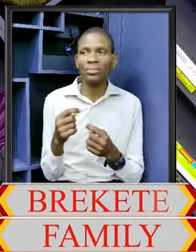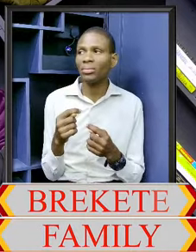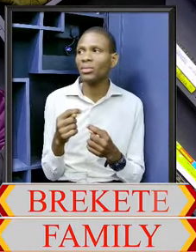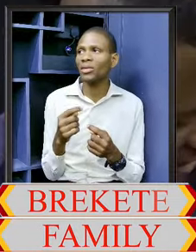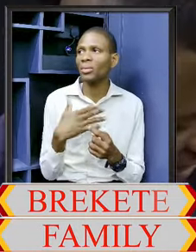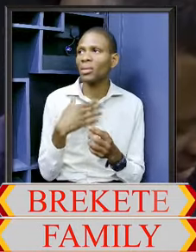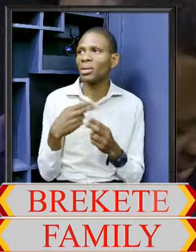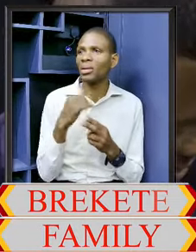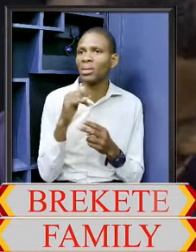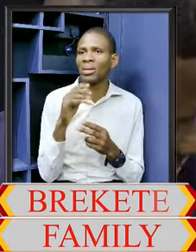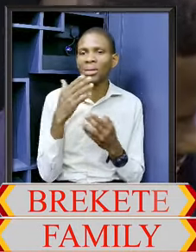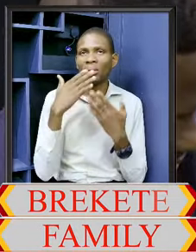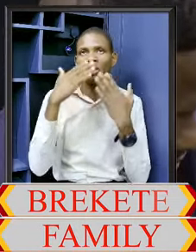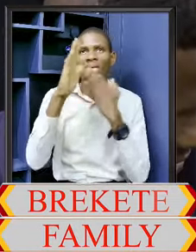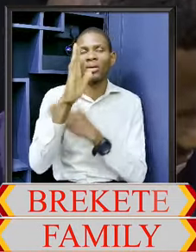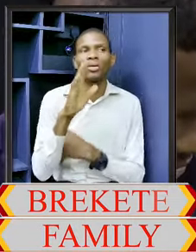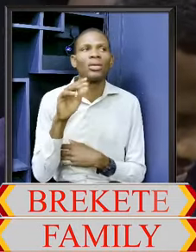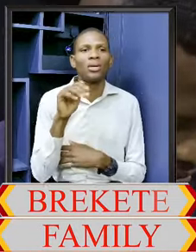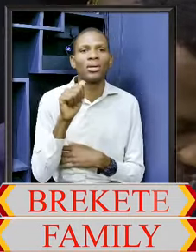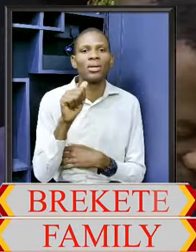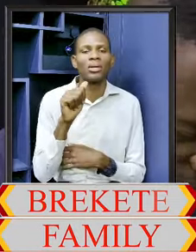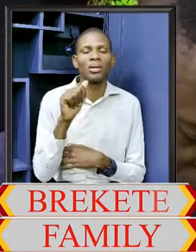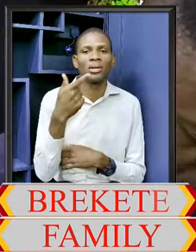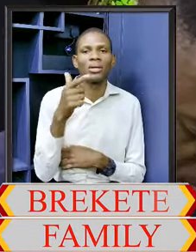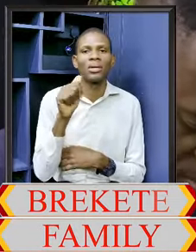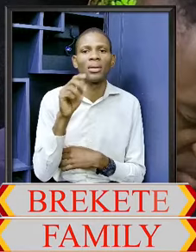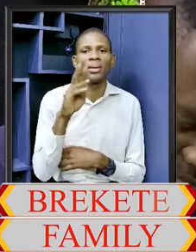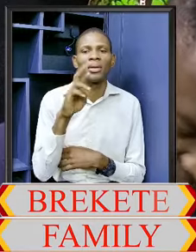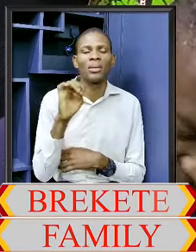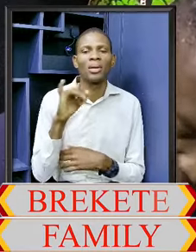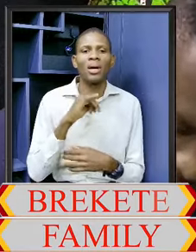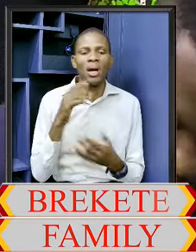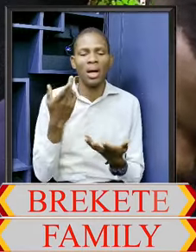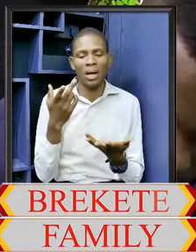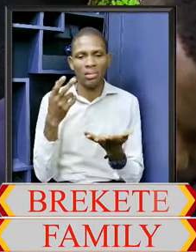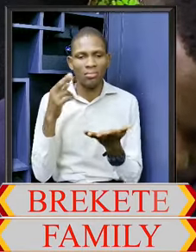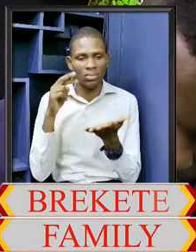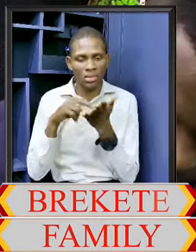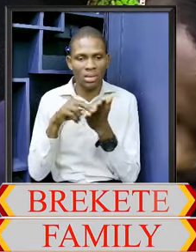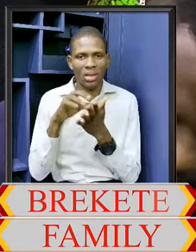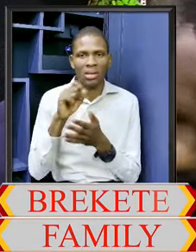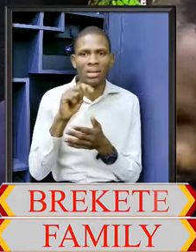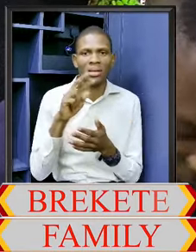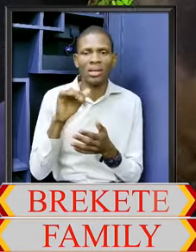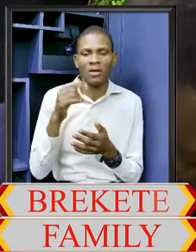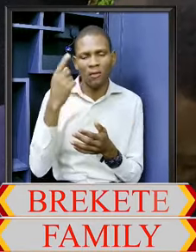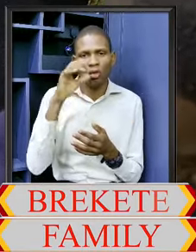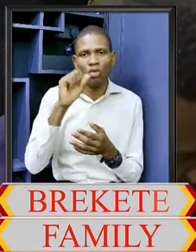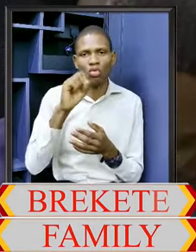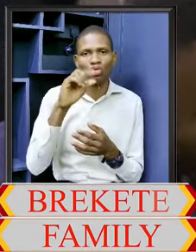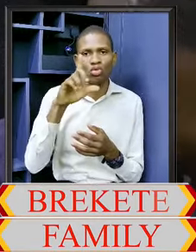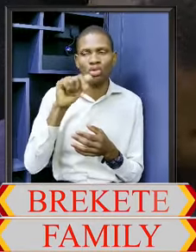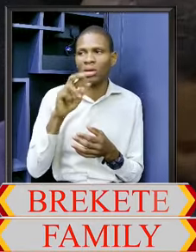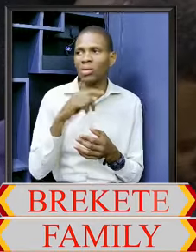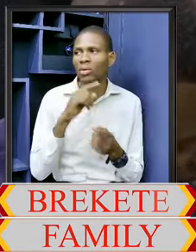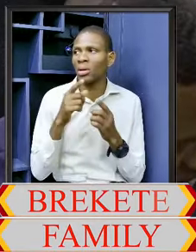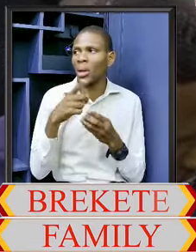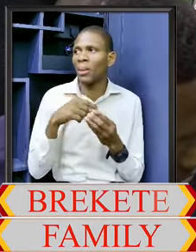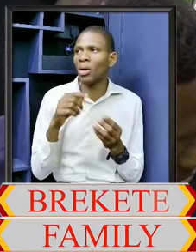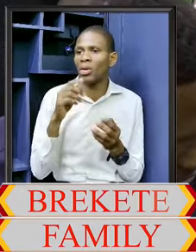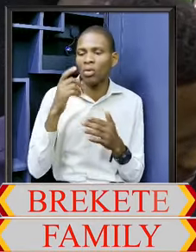about. Yes, sir. My name now, thank God, is Gabriel, and I'm the represent Start Time for solar business, sir. Yes, sir. When they talk